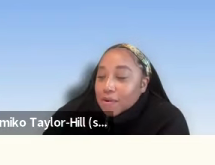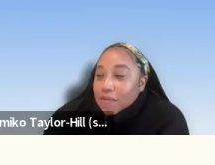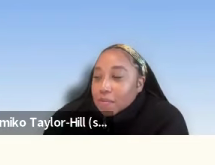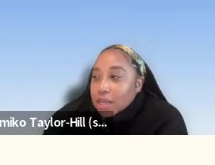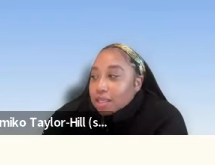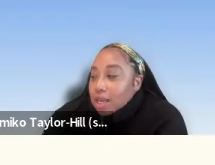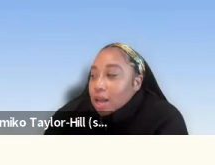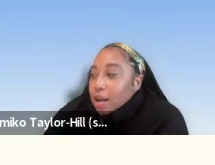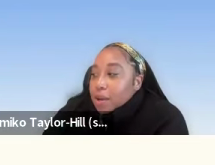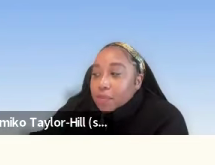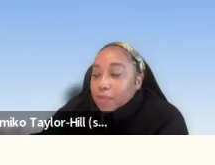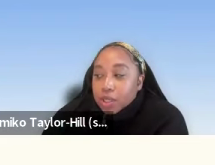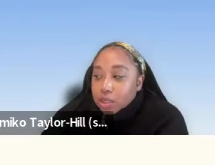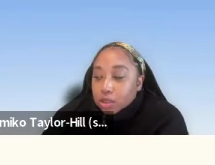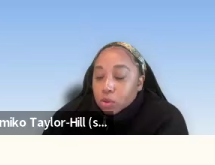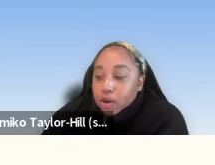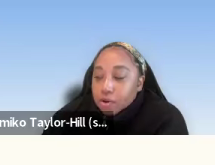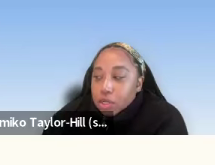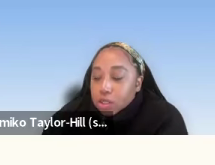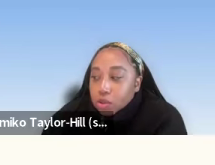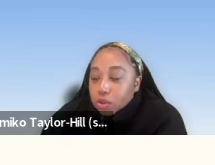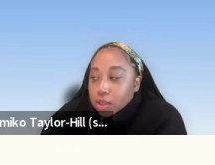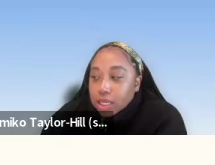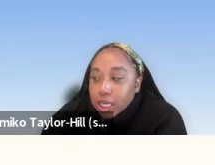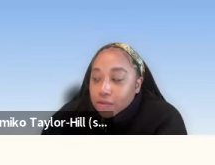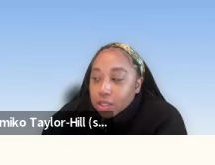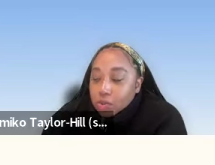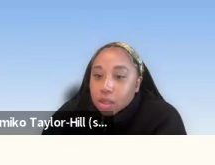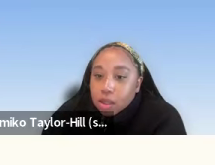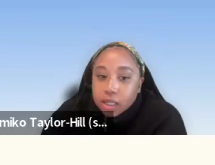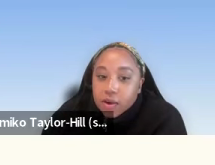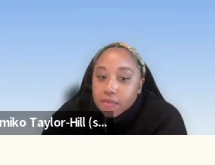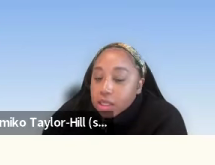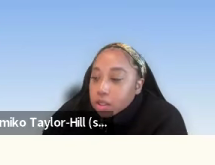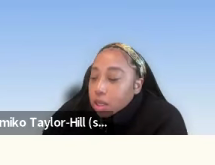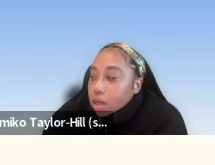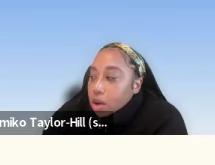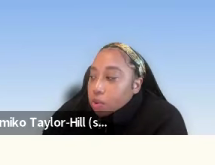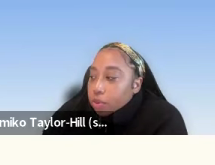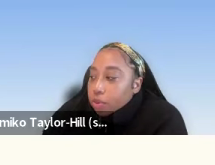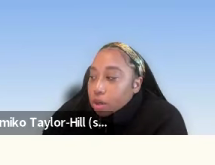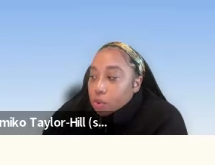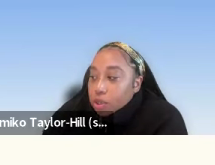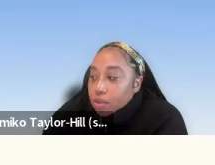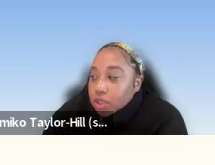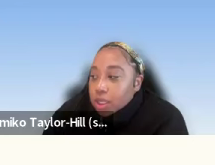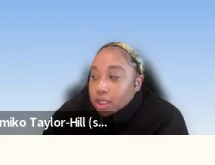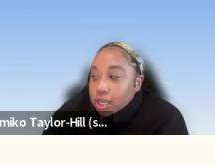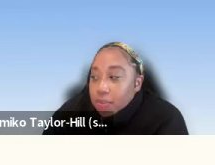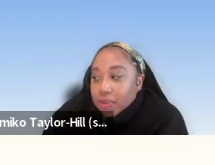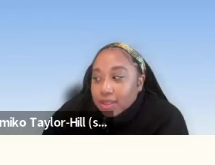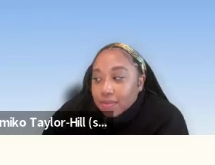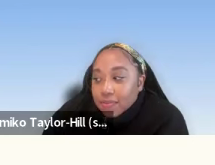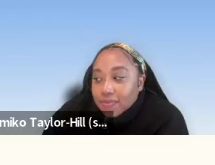screens for a few minutes. But please do whatever you need to do to take care of yourselves within the next 5 minutes. And we will return once the